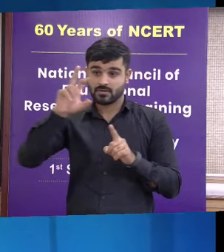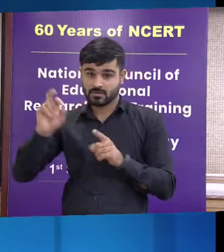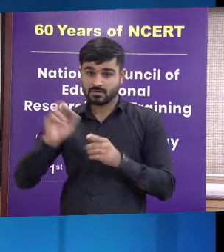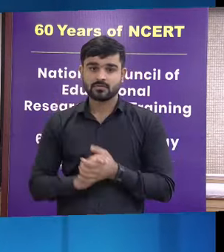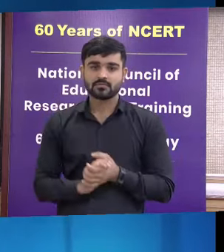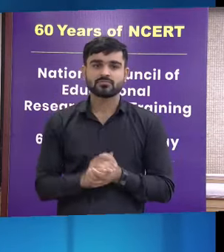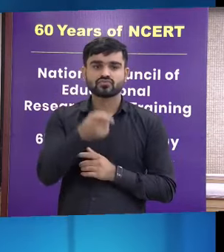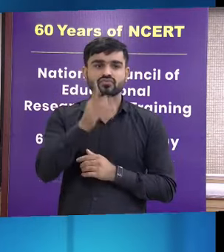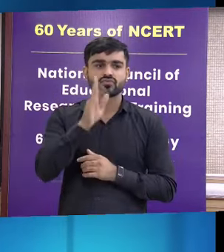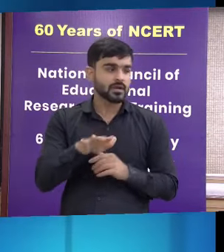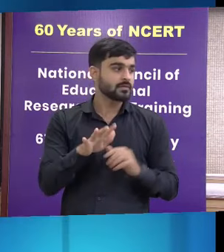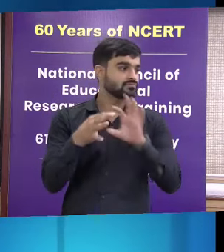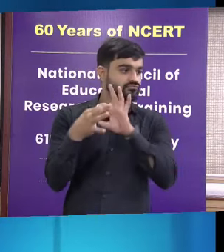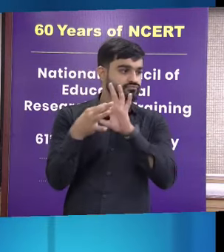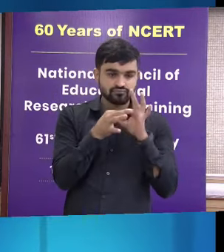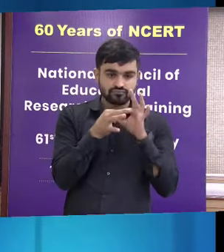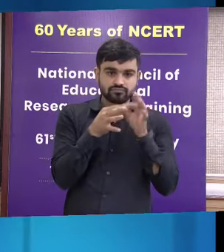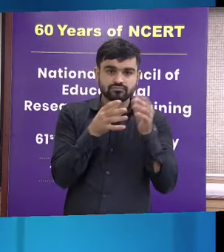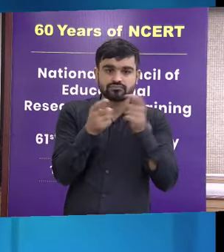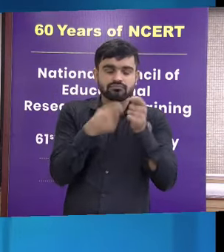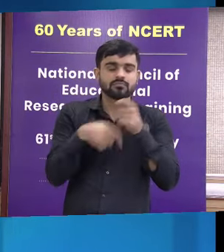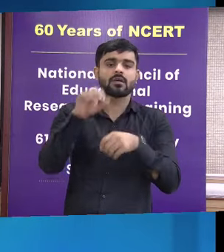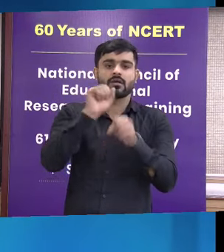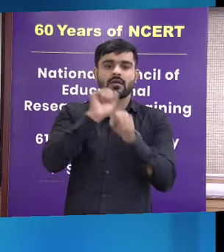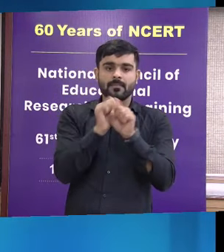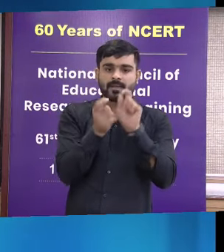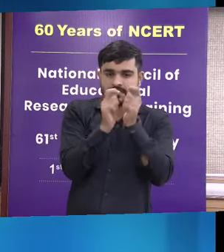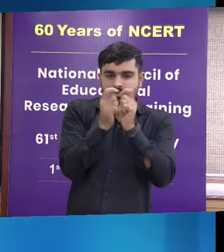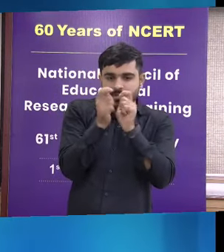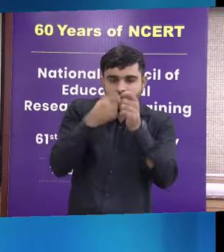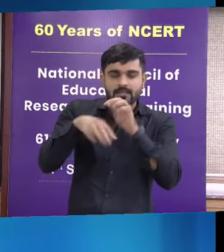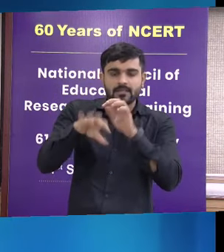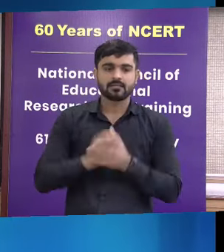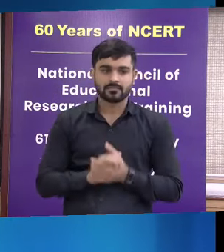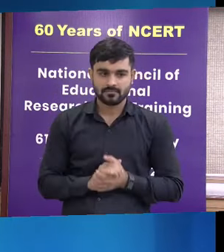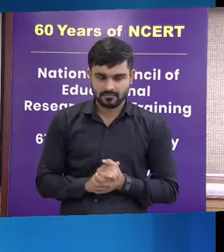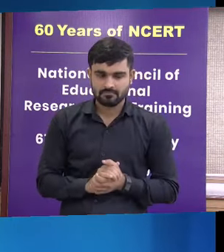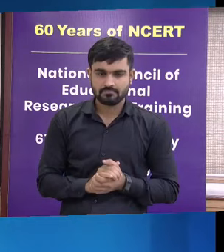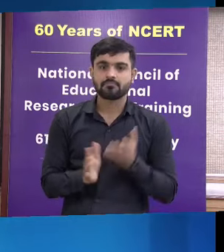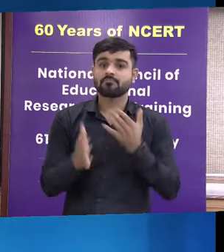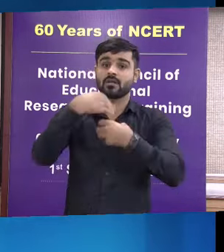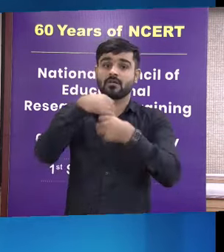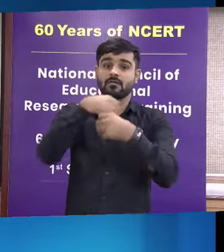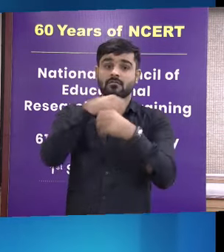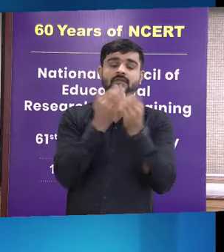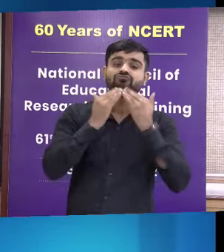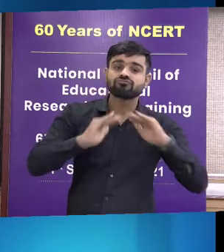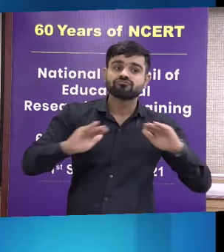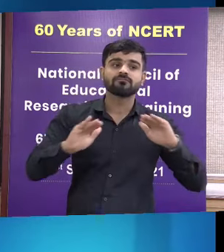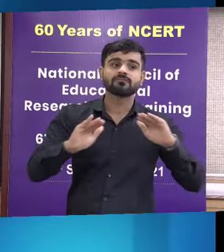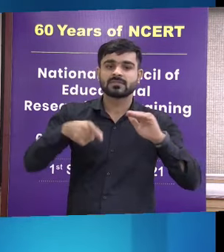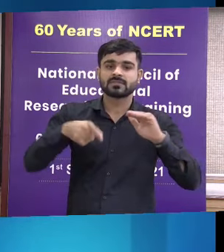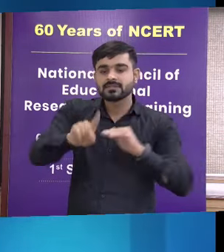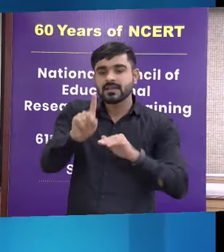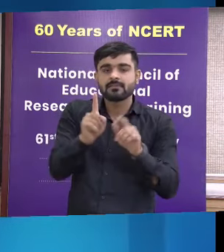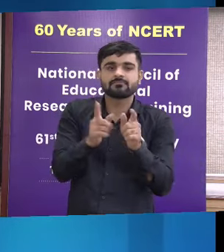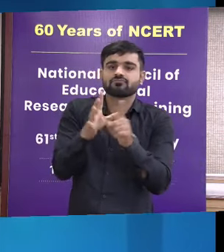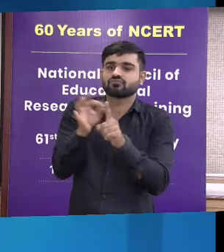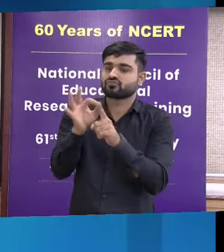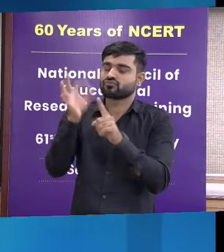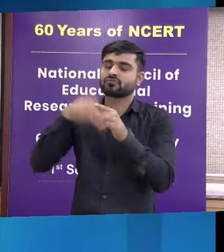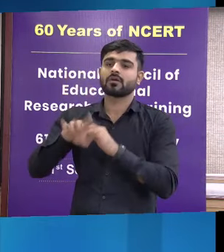2022 has focused on enhancing human capital, making our children self-reliant